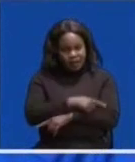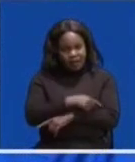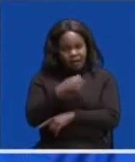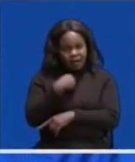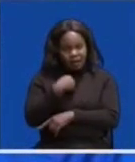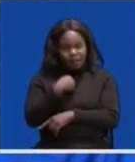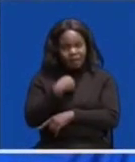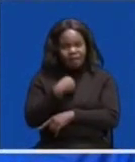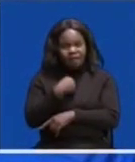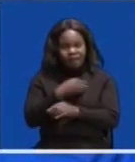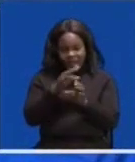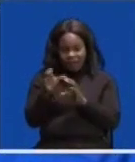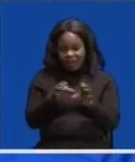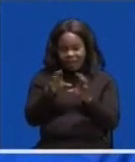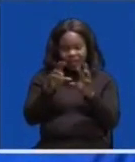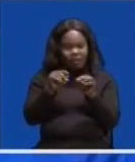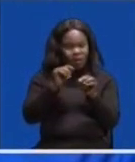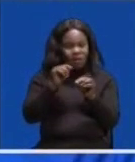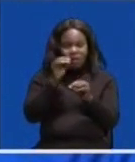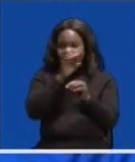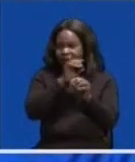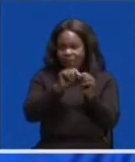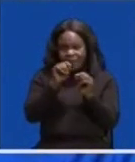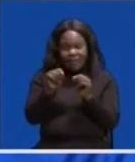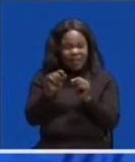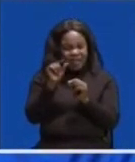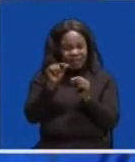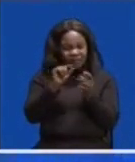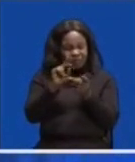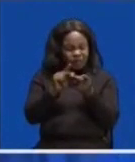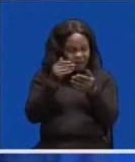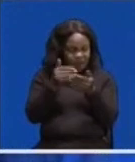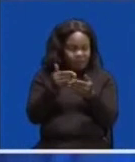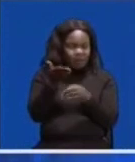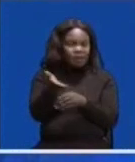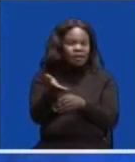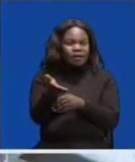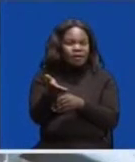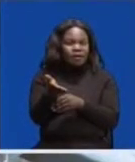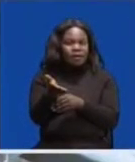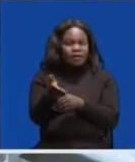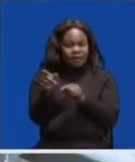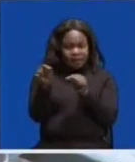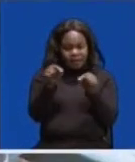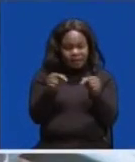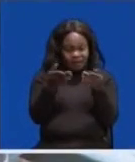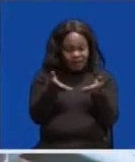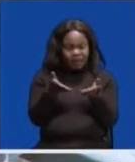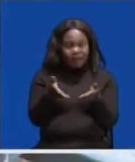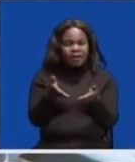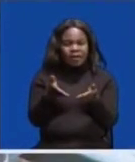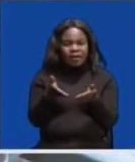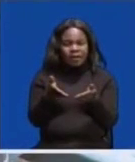no burning. You will never see any smoke, the way it is closed, the way it is. Then it comes here into a